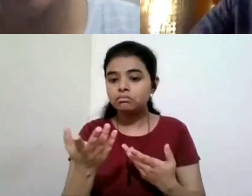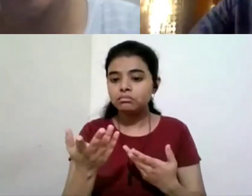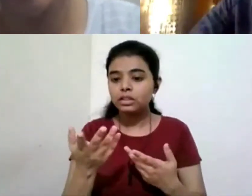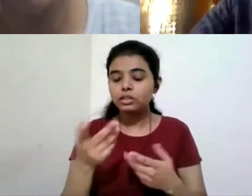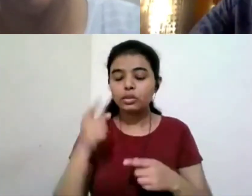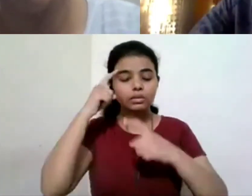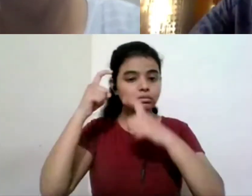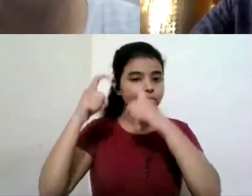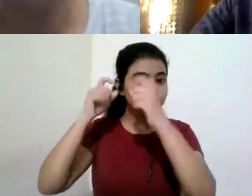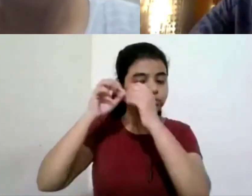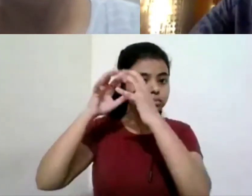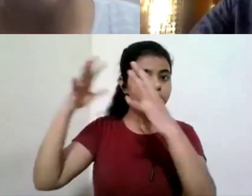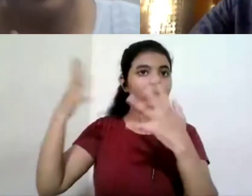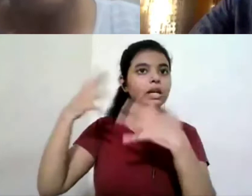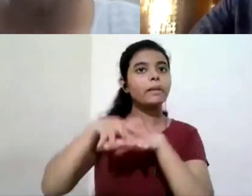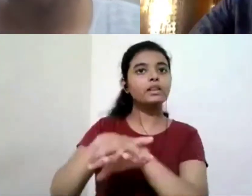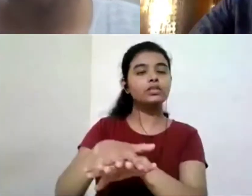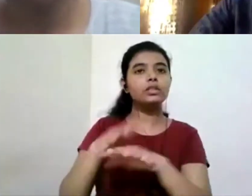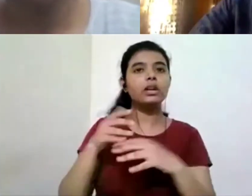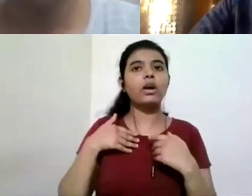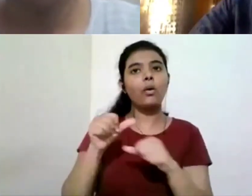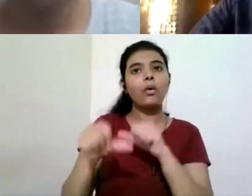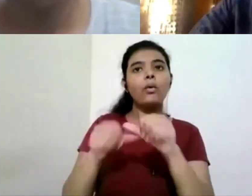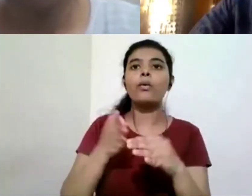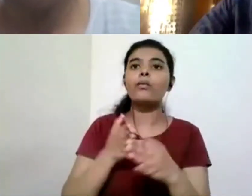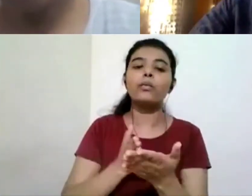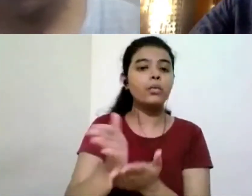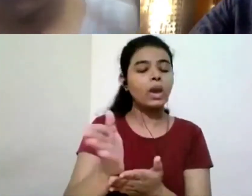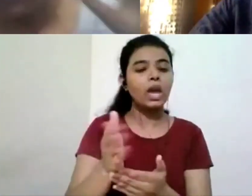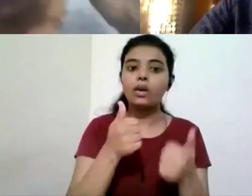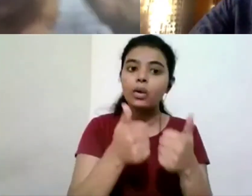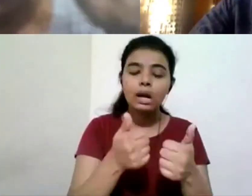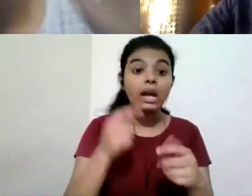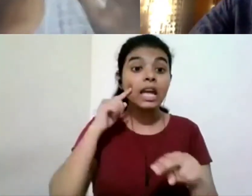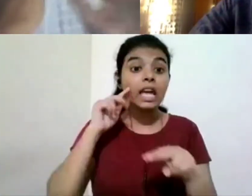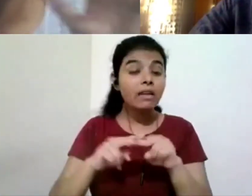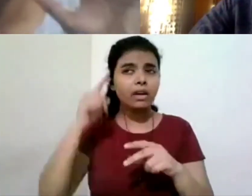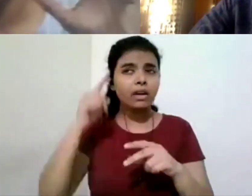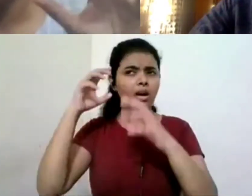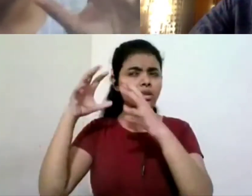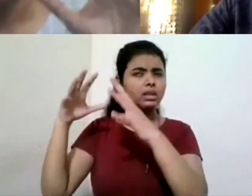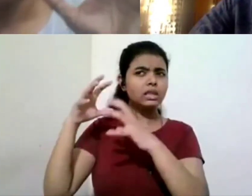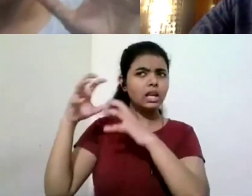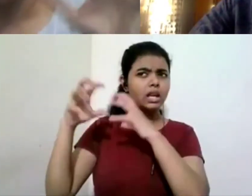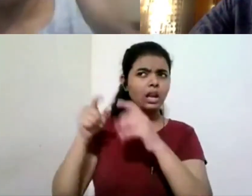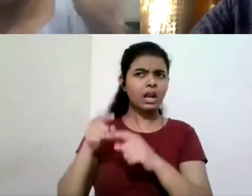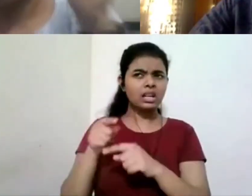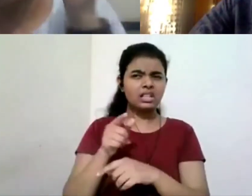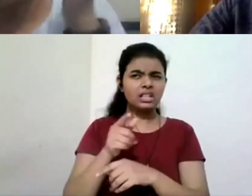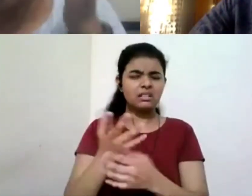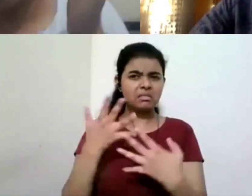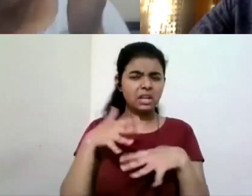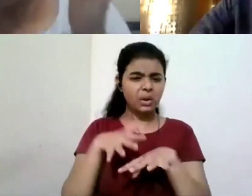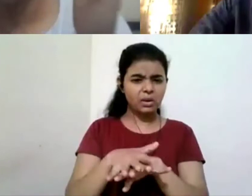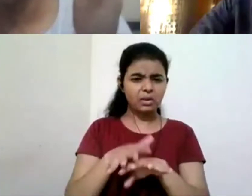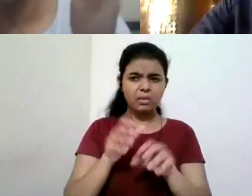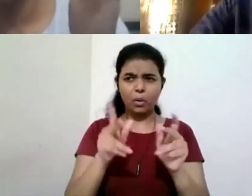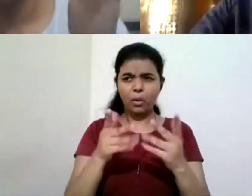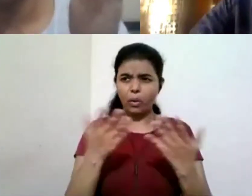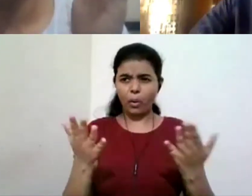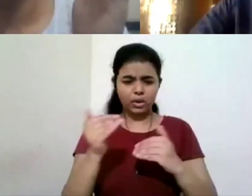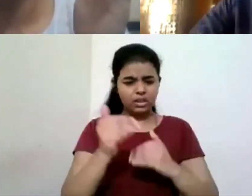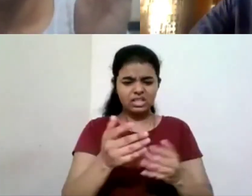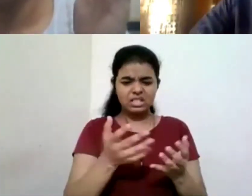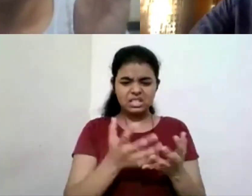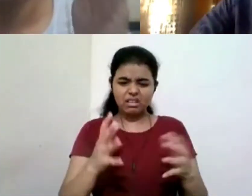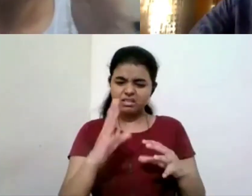imagination of inclusion, you proceed in one kind of way. But if you are only bothered about the fact of, okay, hamare paas, this is the